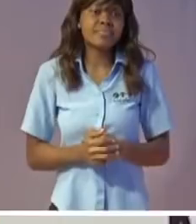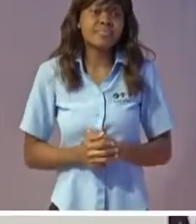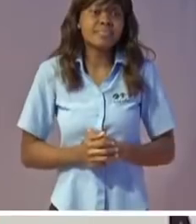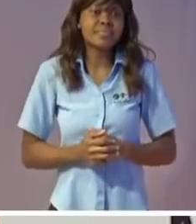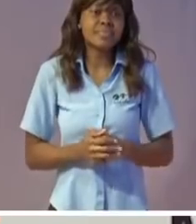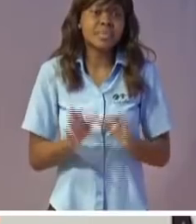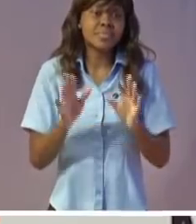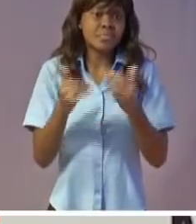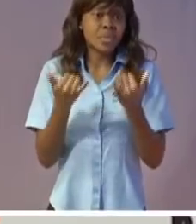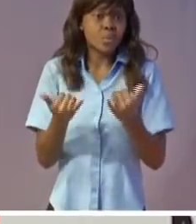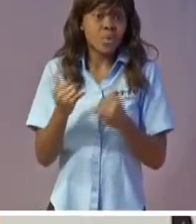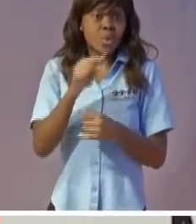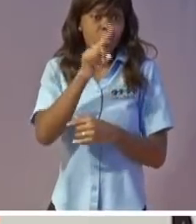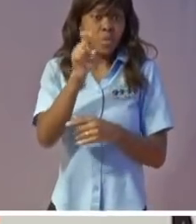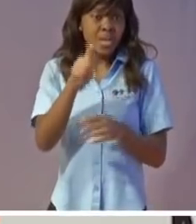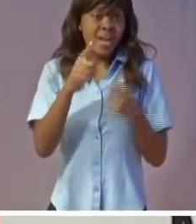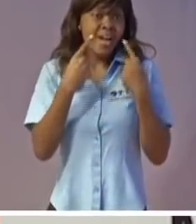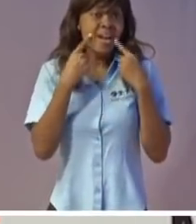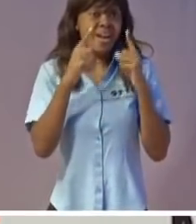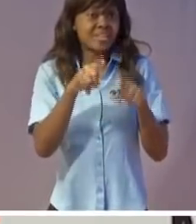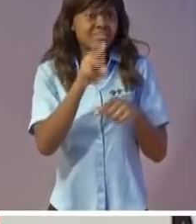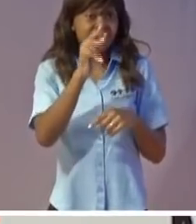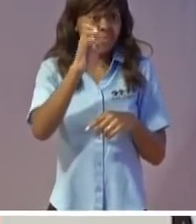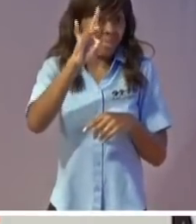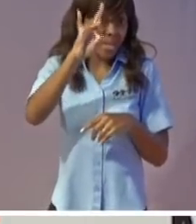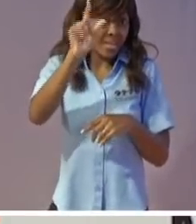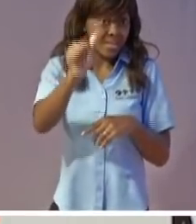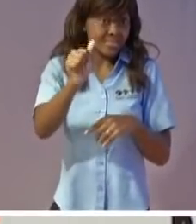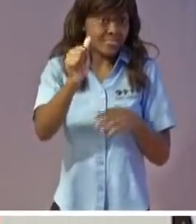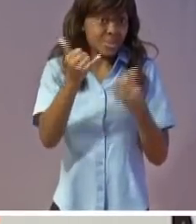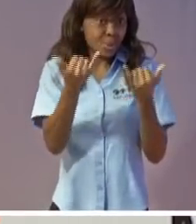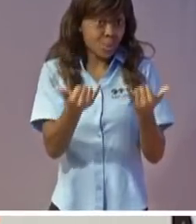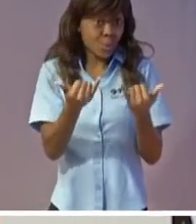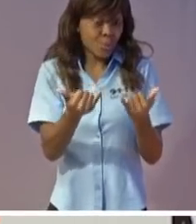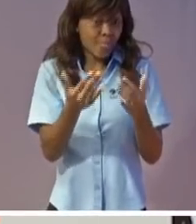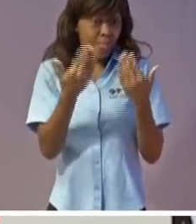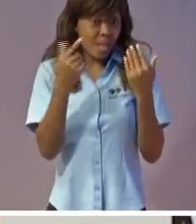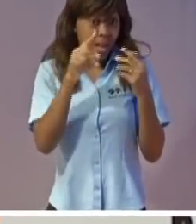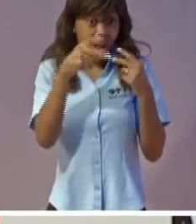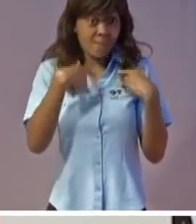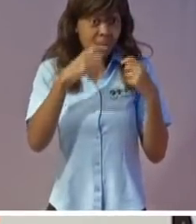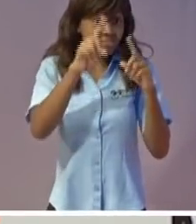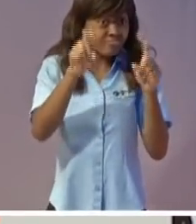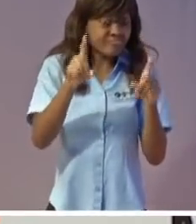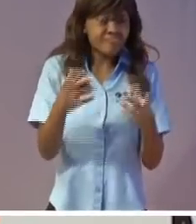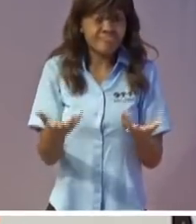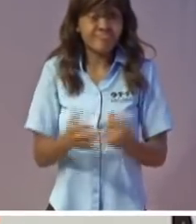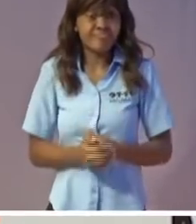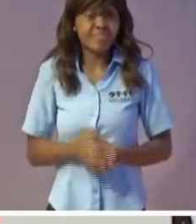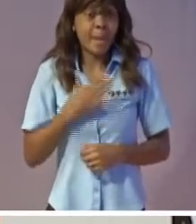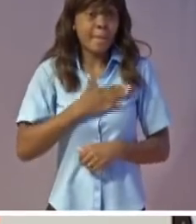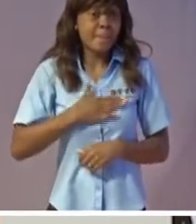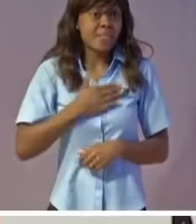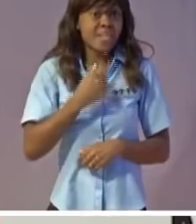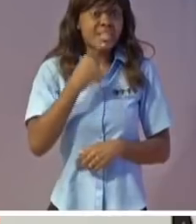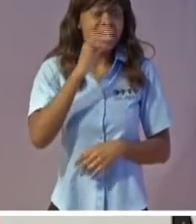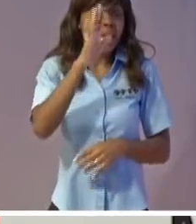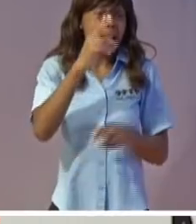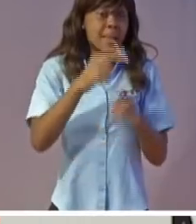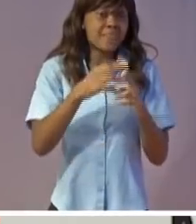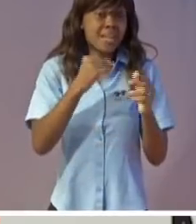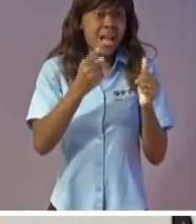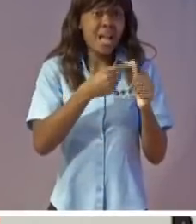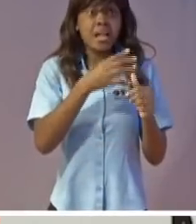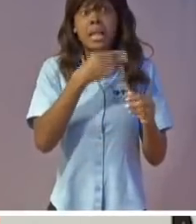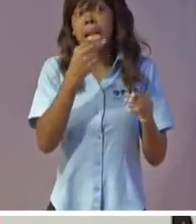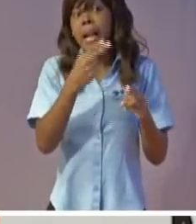to pose questions to the panel. Our media representatives are asked to state their name and the name of their media house before posing